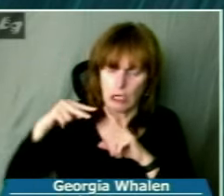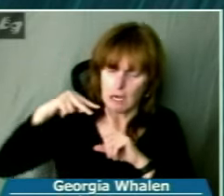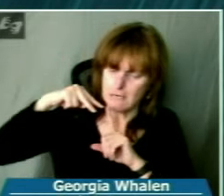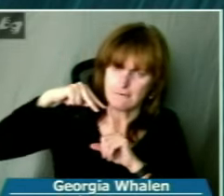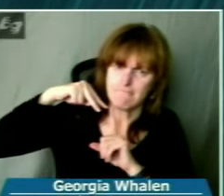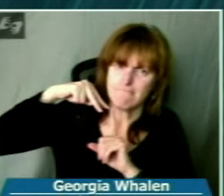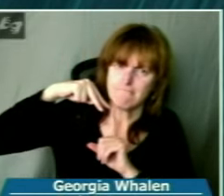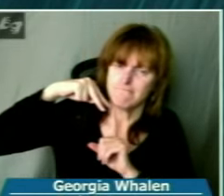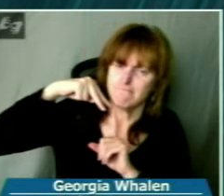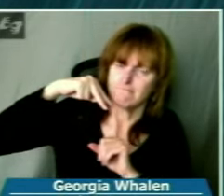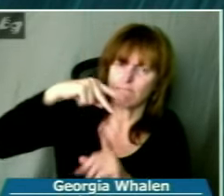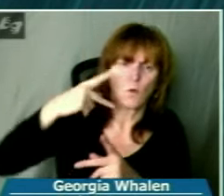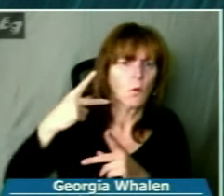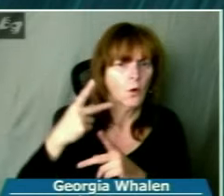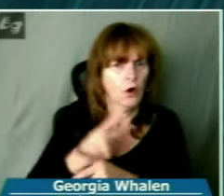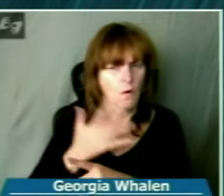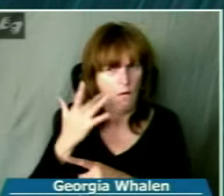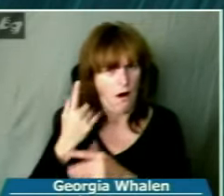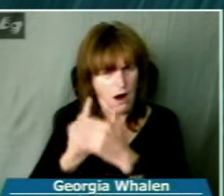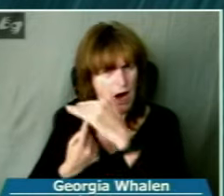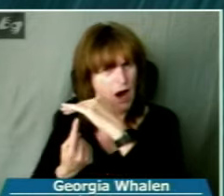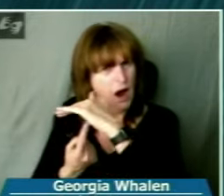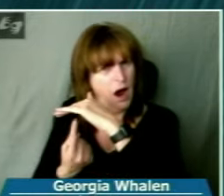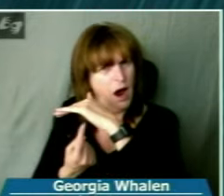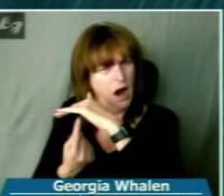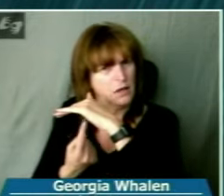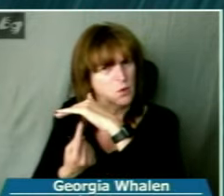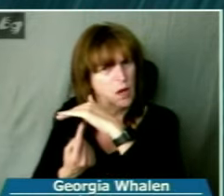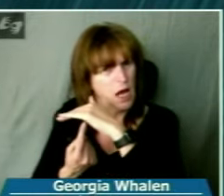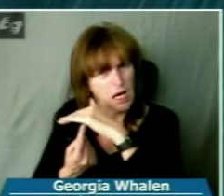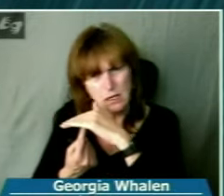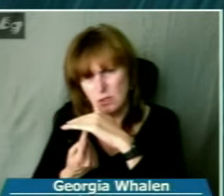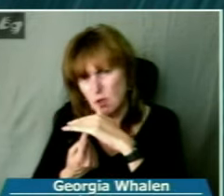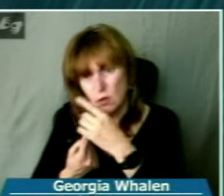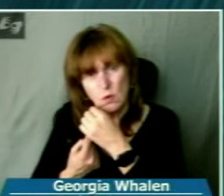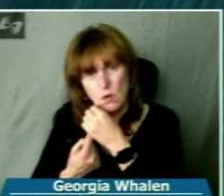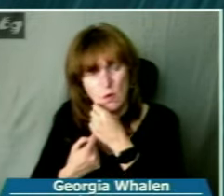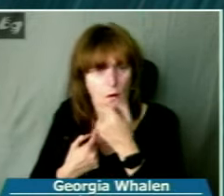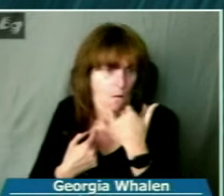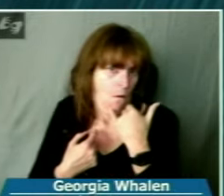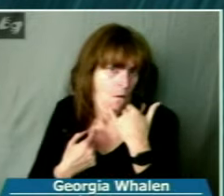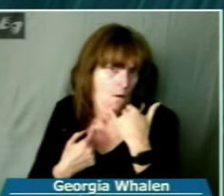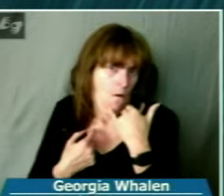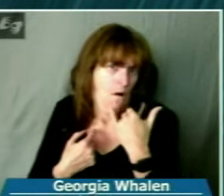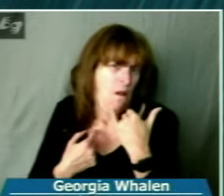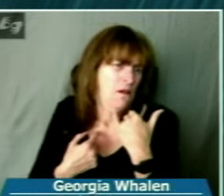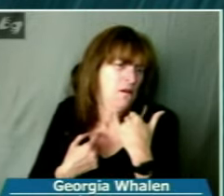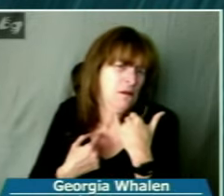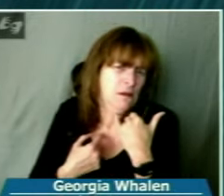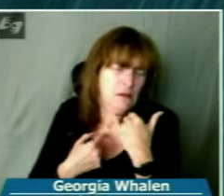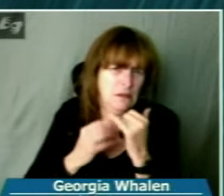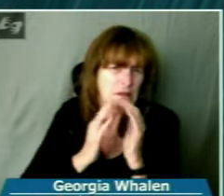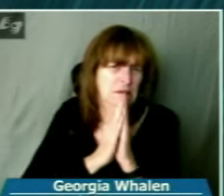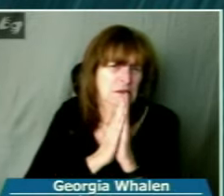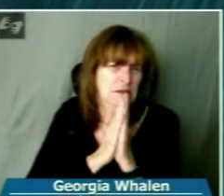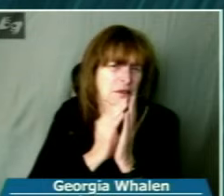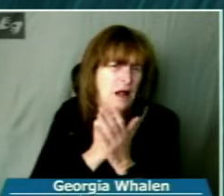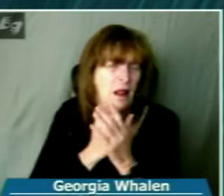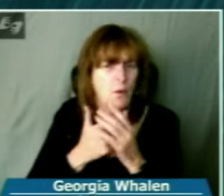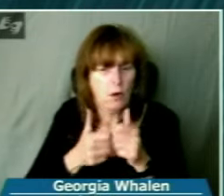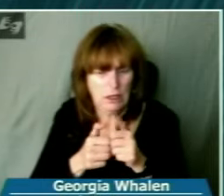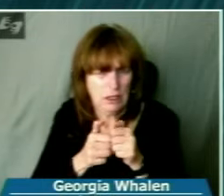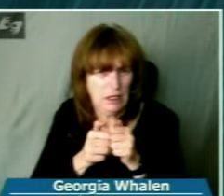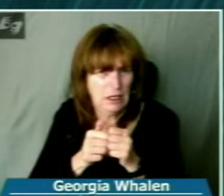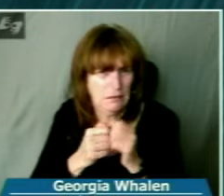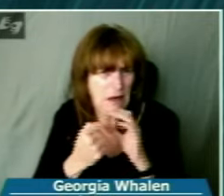been struggling to reach out. We've reached out to us by phone. They've reached out to us by emails and just trying to